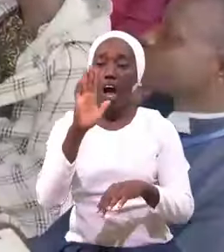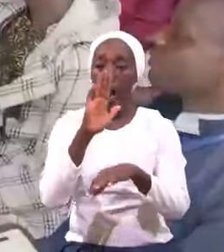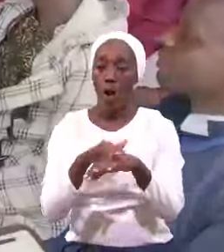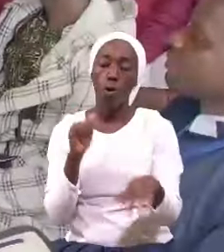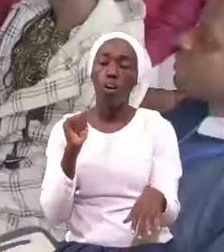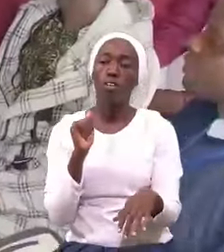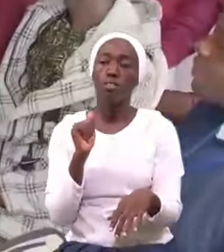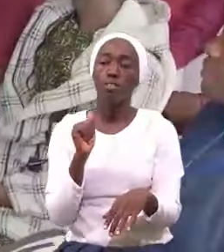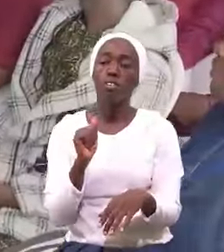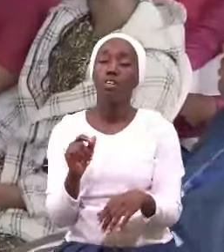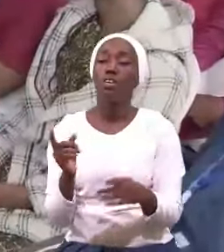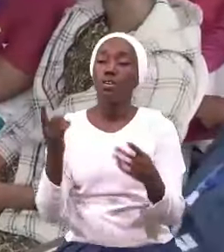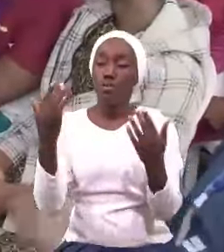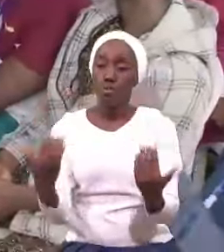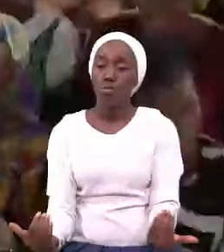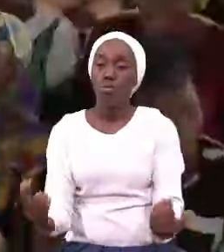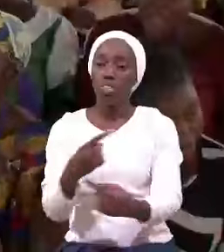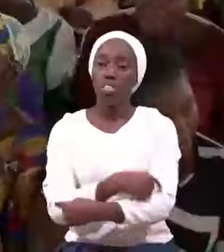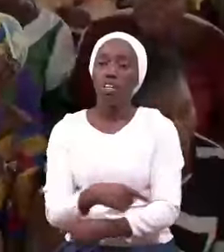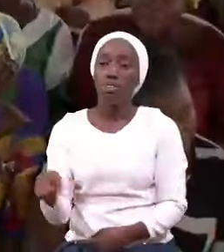Today you will receive power.